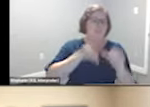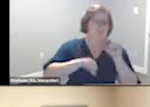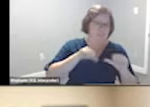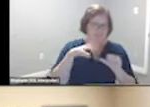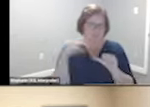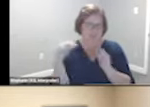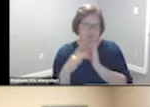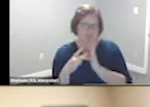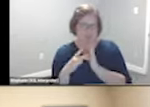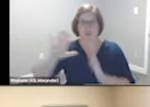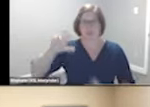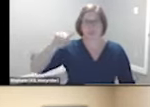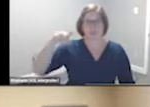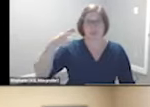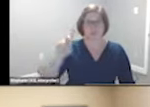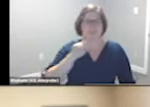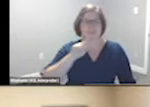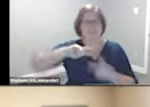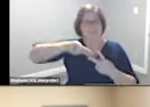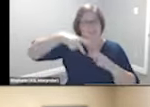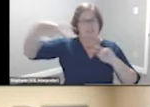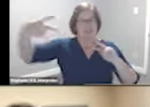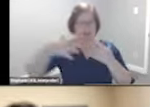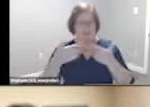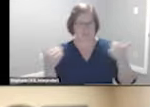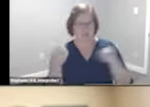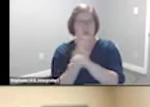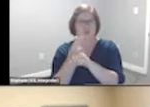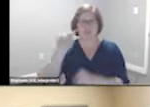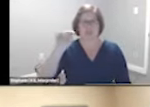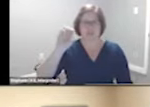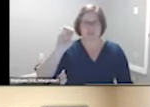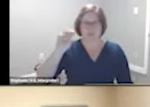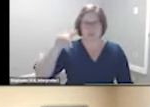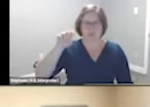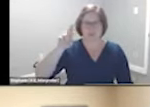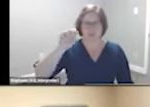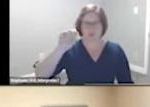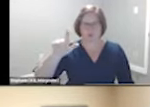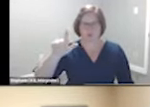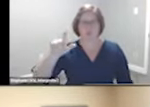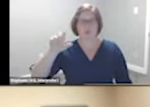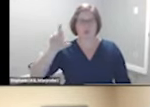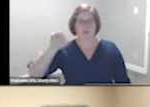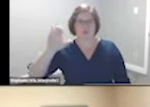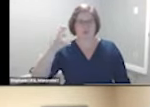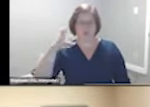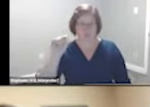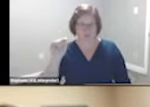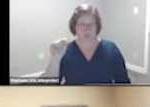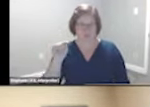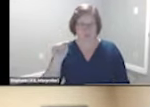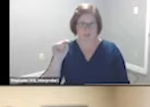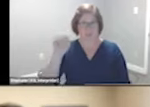Ph.D. thesis is DNA separation chips using temporal asymmetric ratchet effect in non-uniform E-Fields.